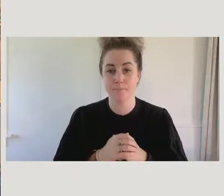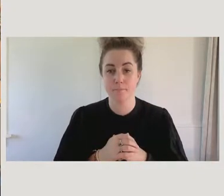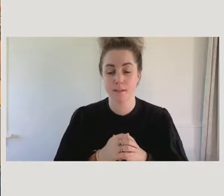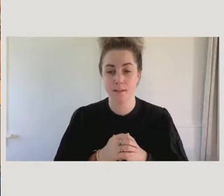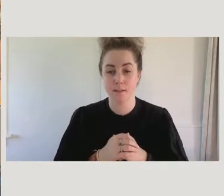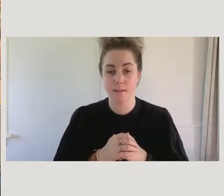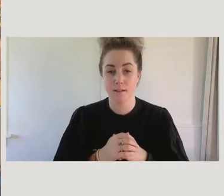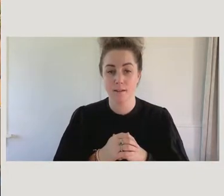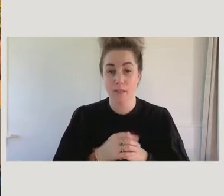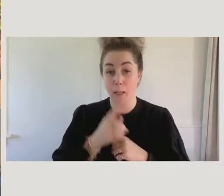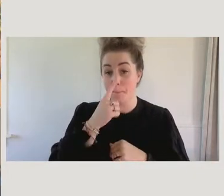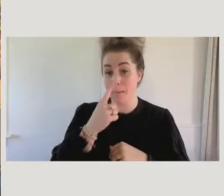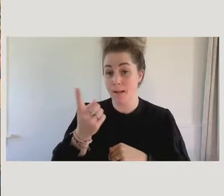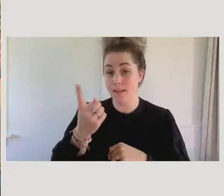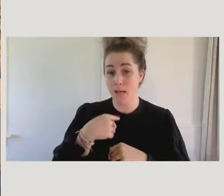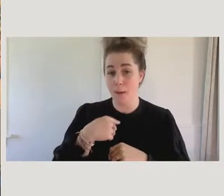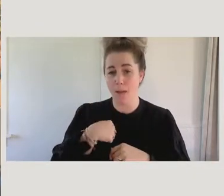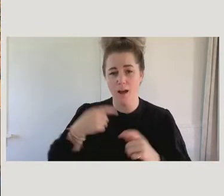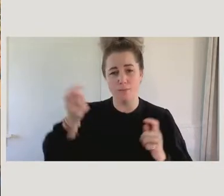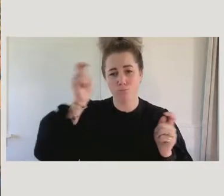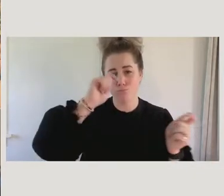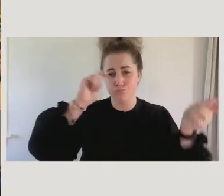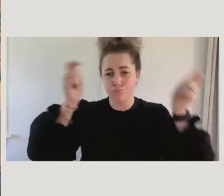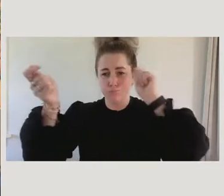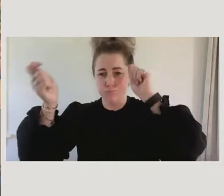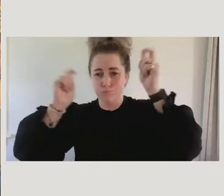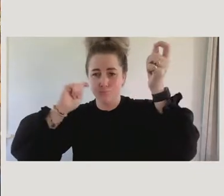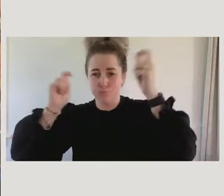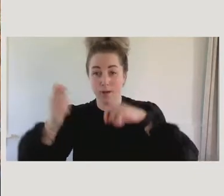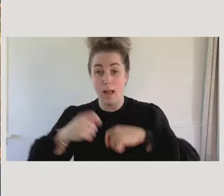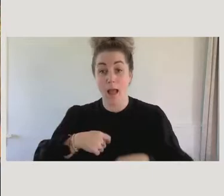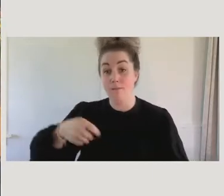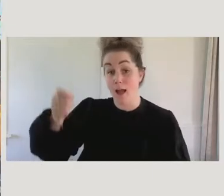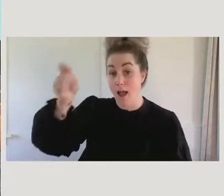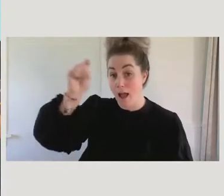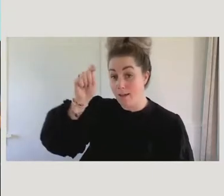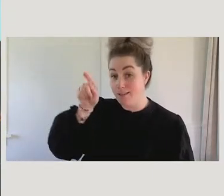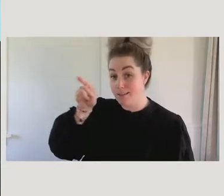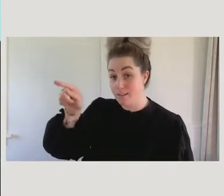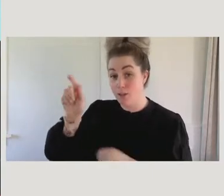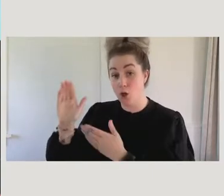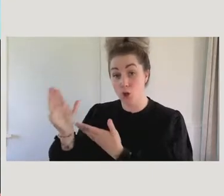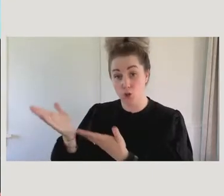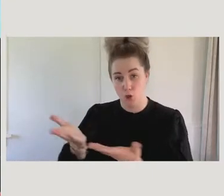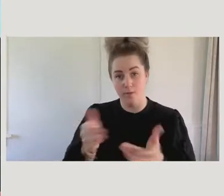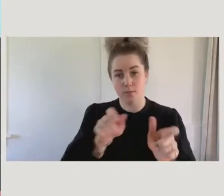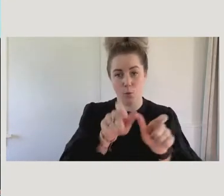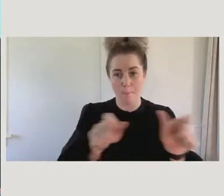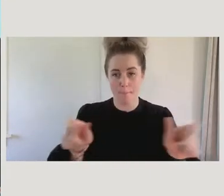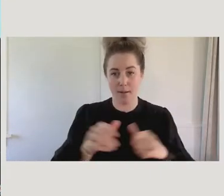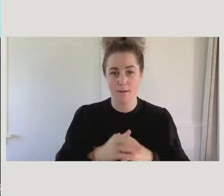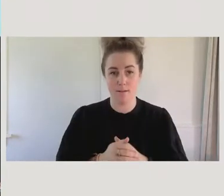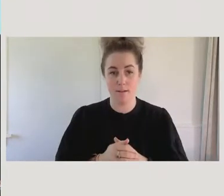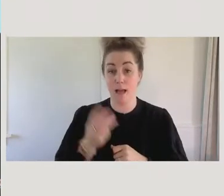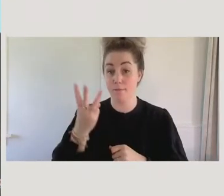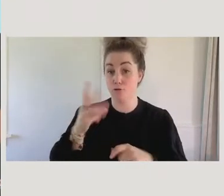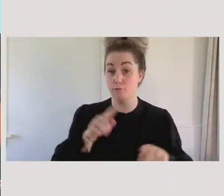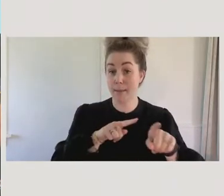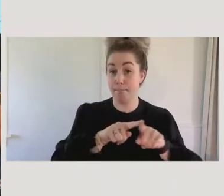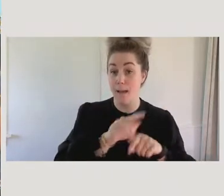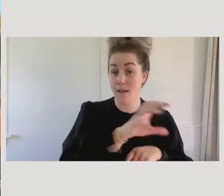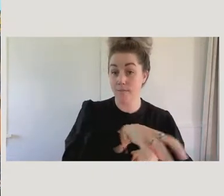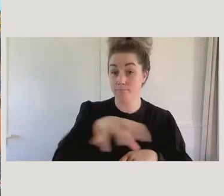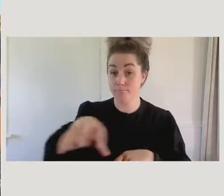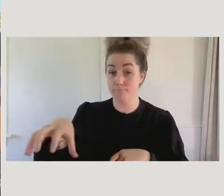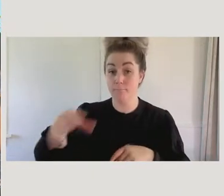people tell me I wear mini hats I wear one hat and that is the service for our people I have three main domains